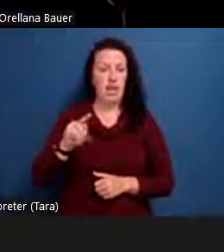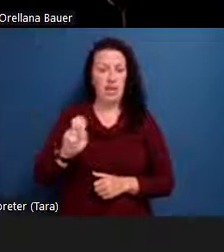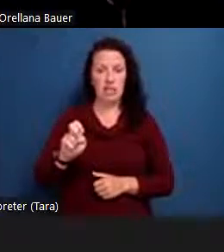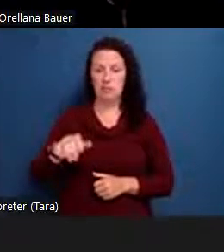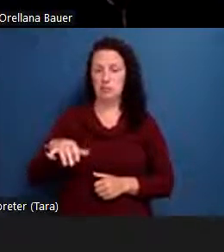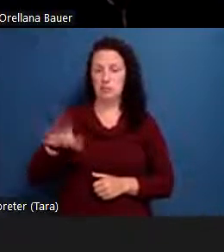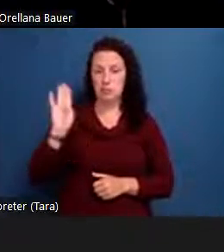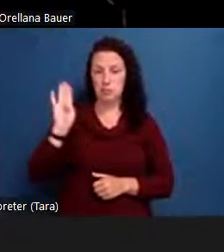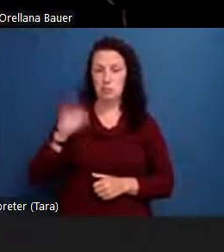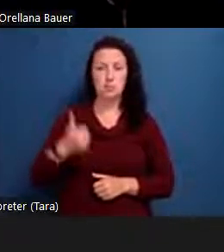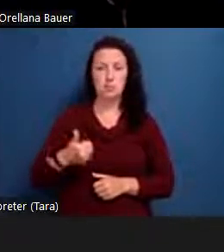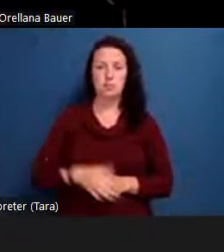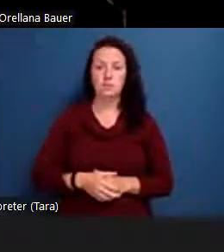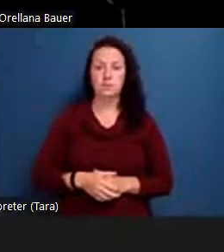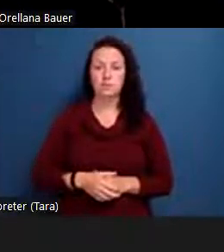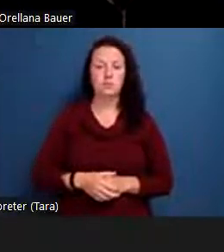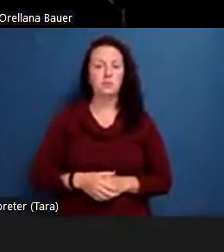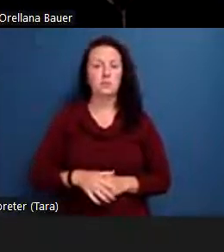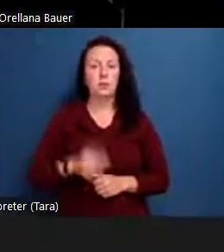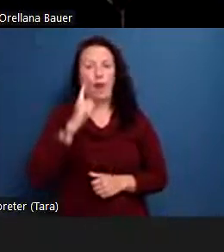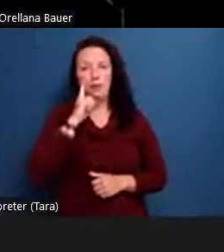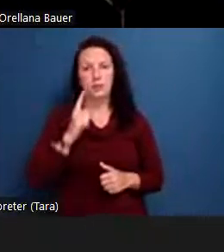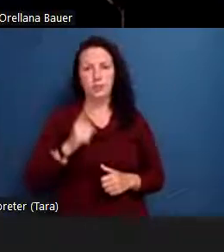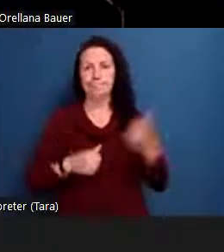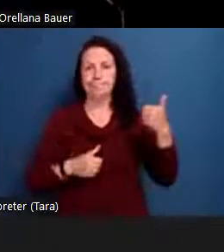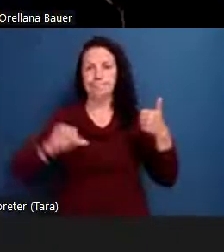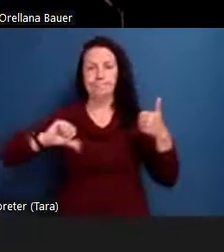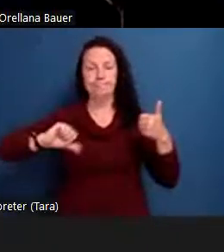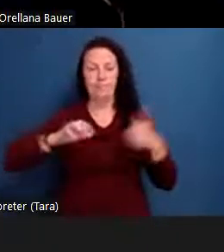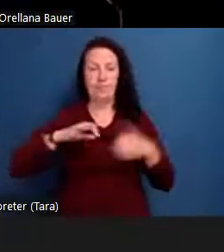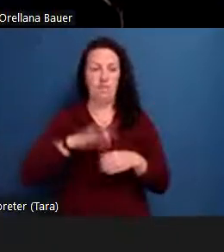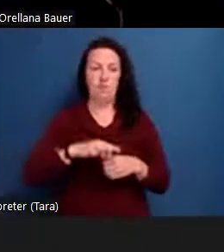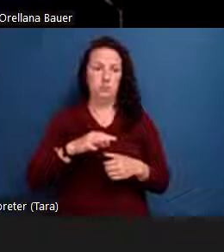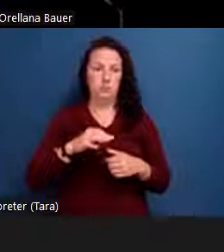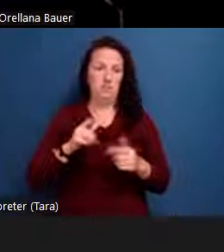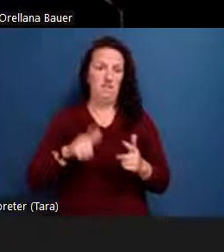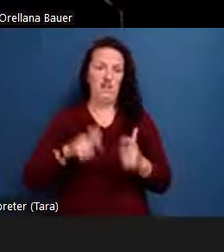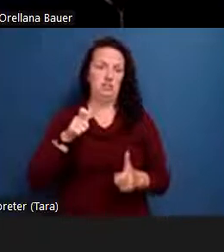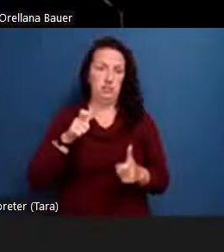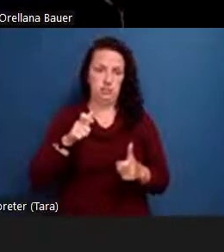I think an up and down vote will be the fastest way to resolve this at this point. Yes.